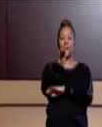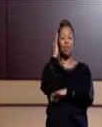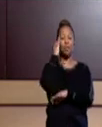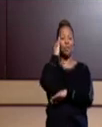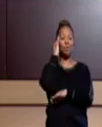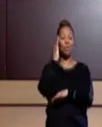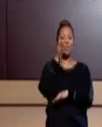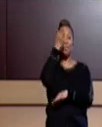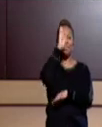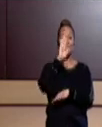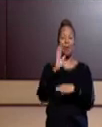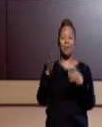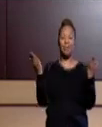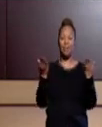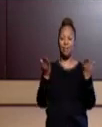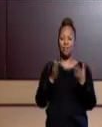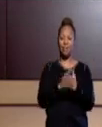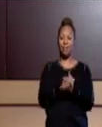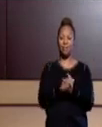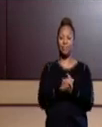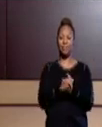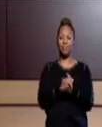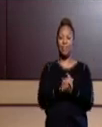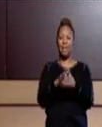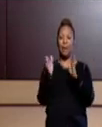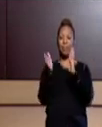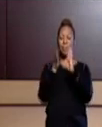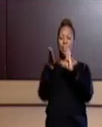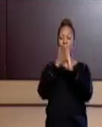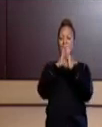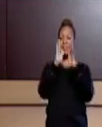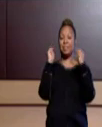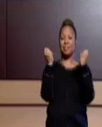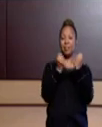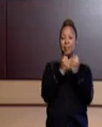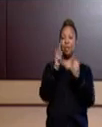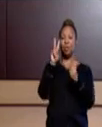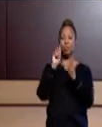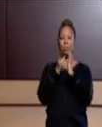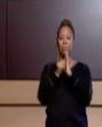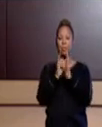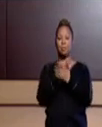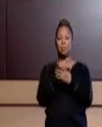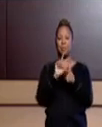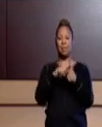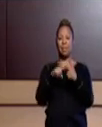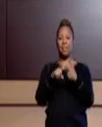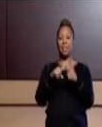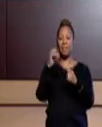know that this was God that had you here. I will let the praise team sing. We have like 2.5 minutes.